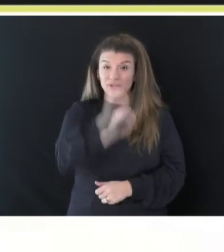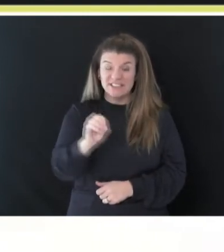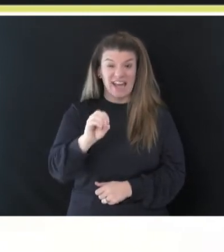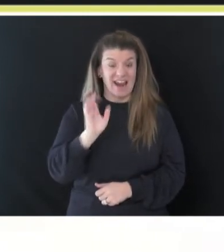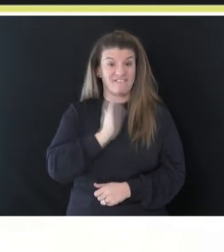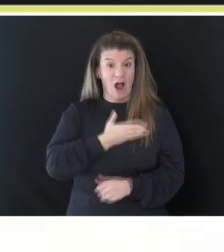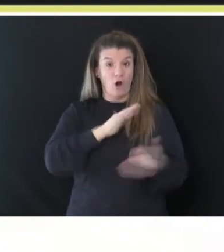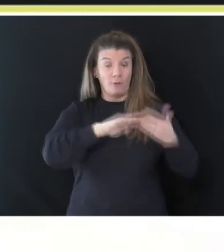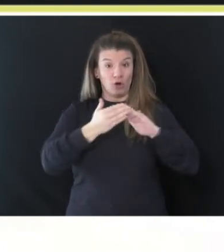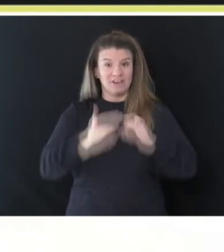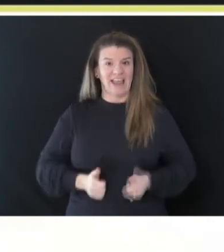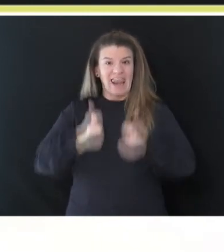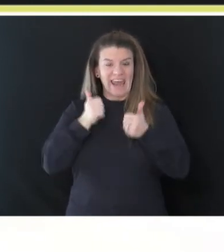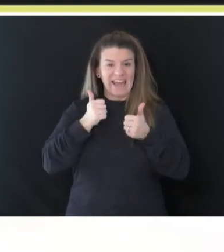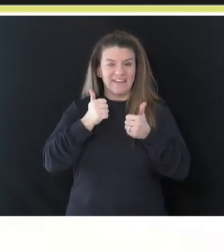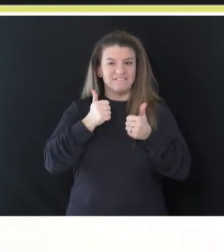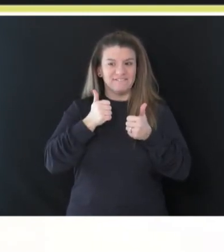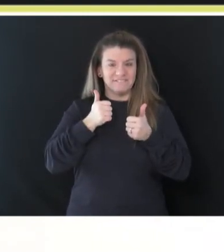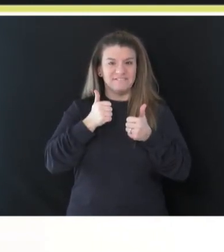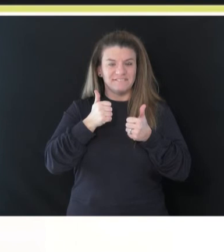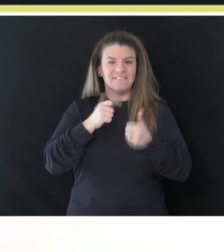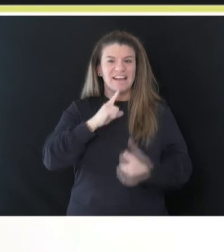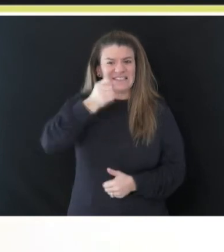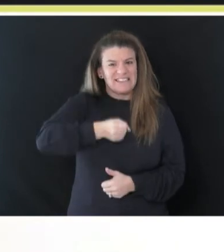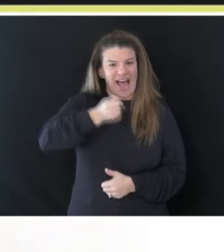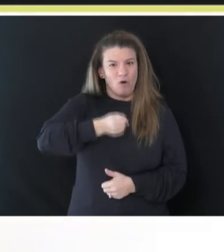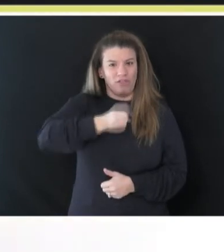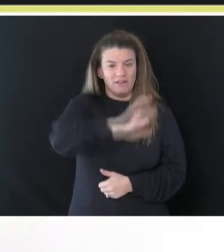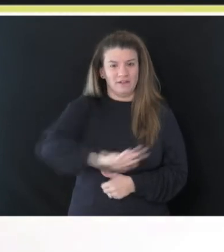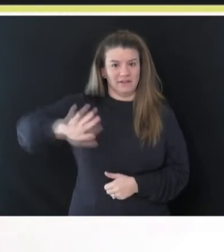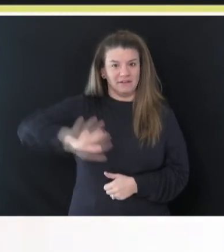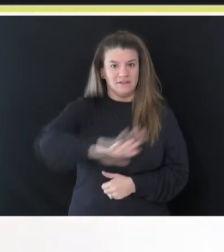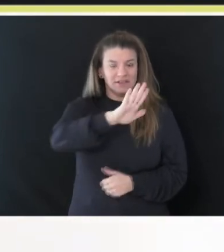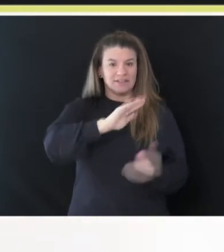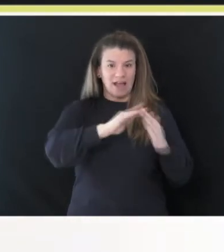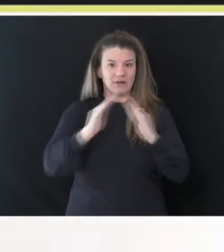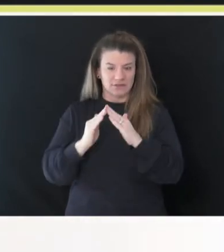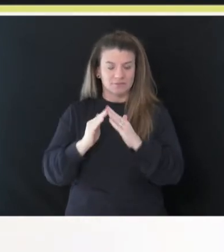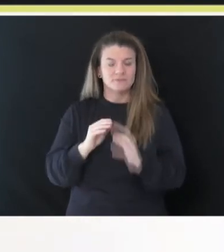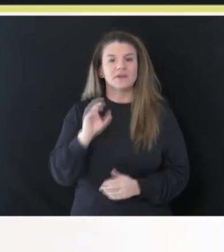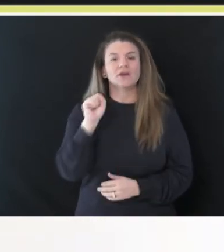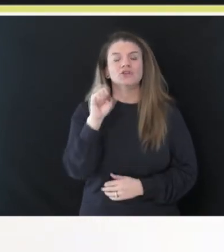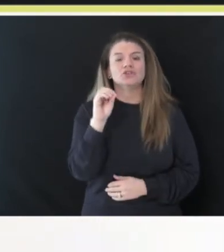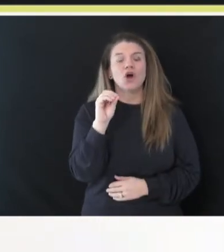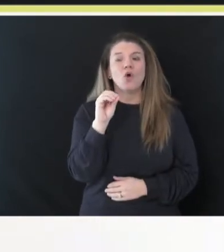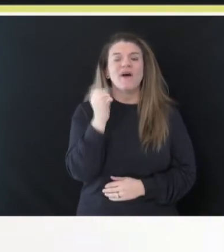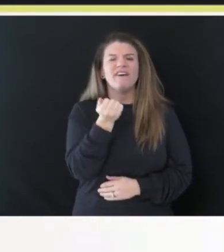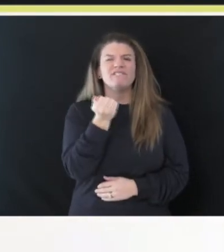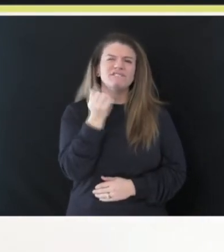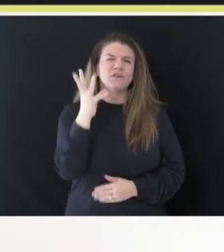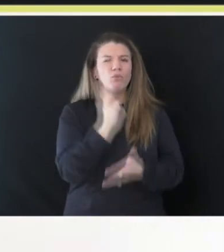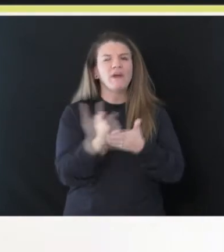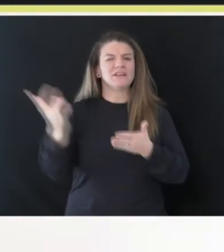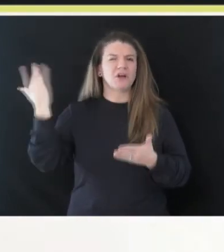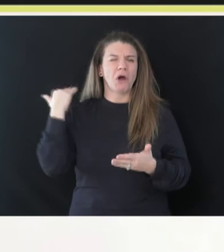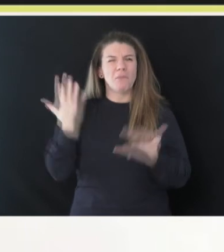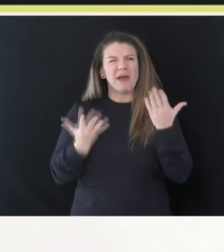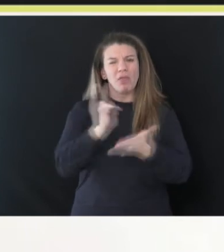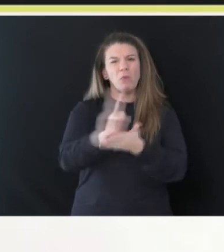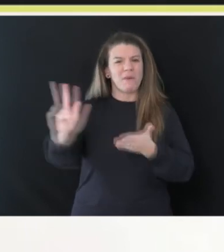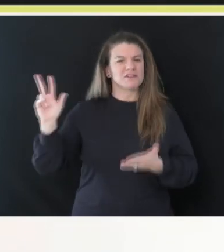color live in just 5 counties in the state. And so a couple of weeks ago, maybe 3